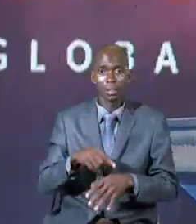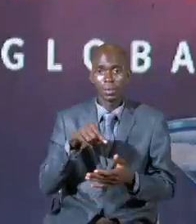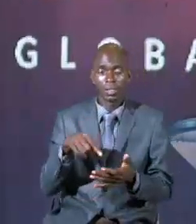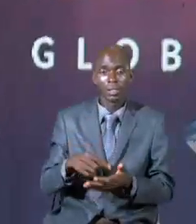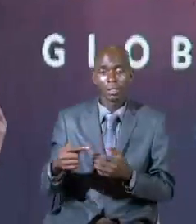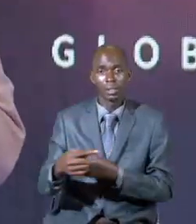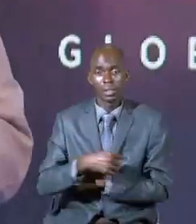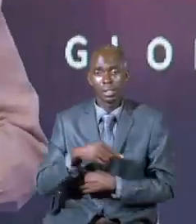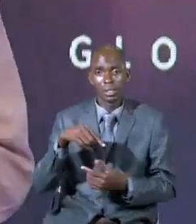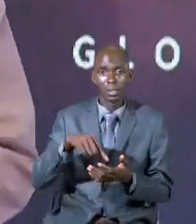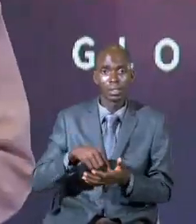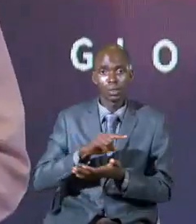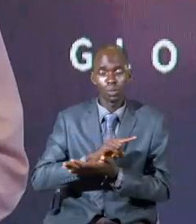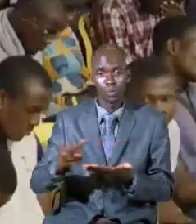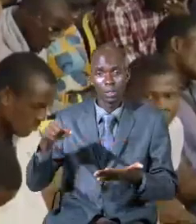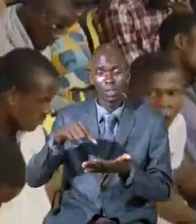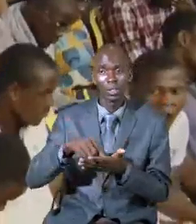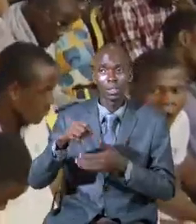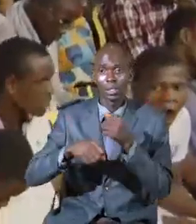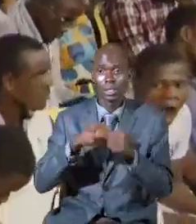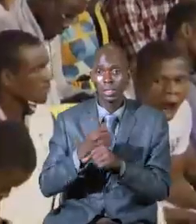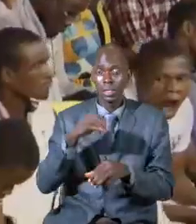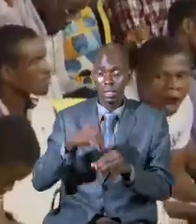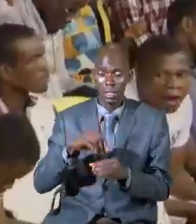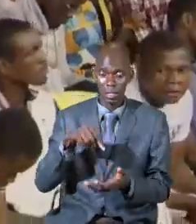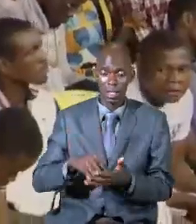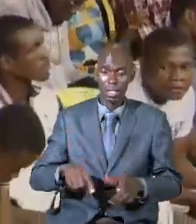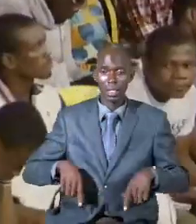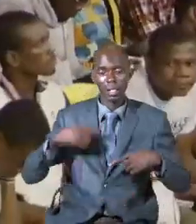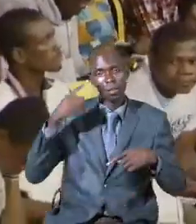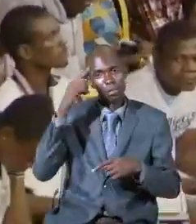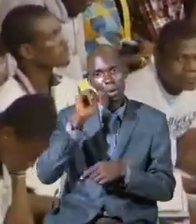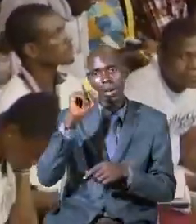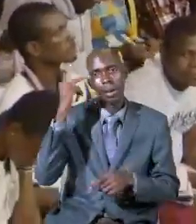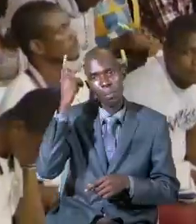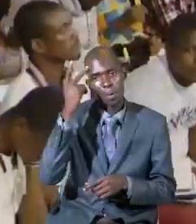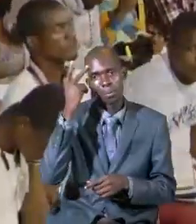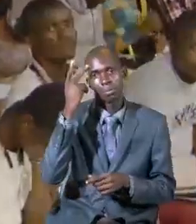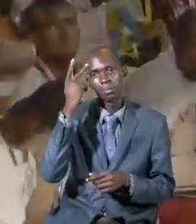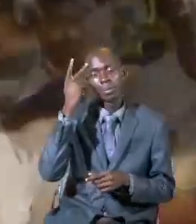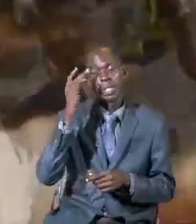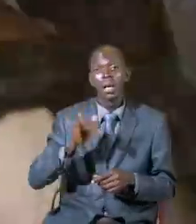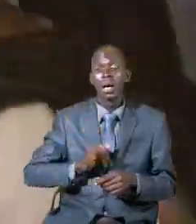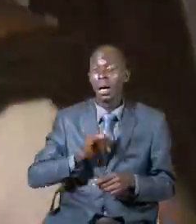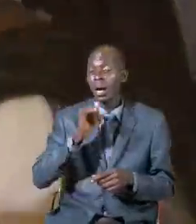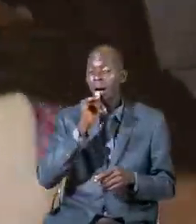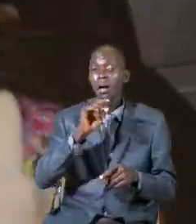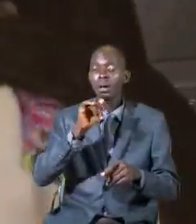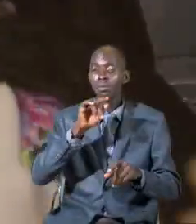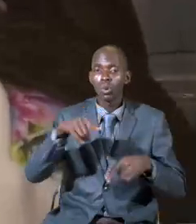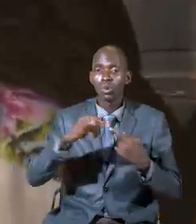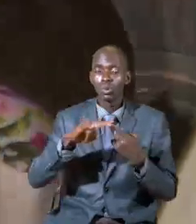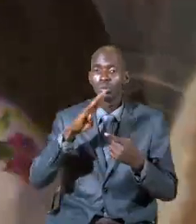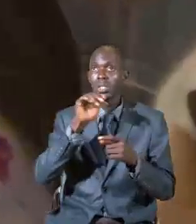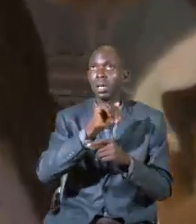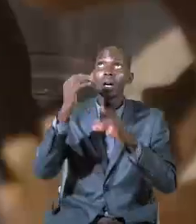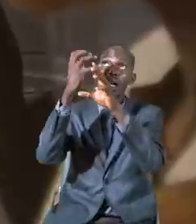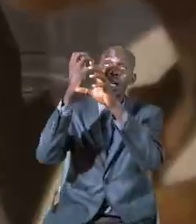this life for a purpose. I am going to be an achiever. I am going to be